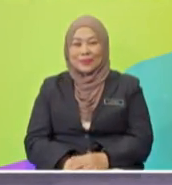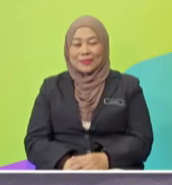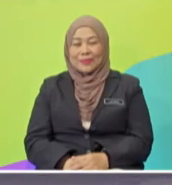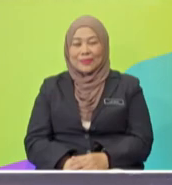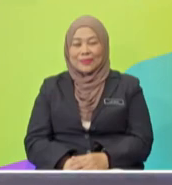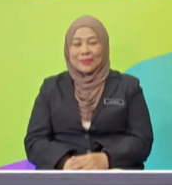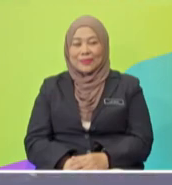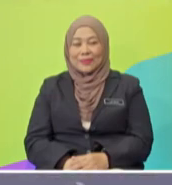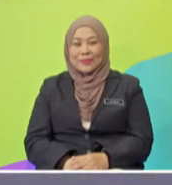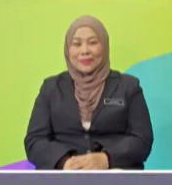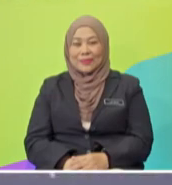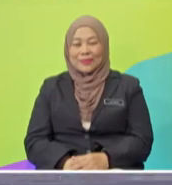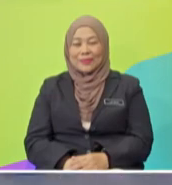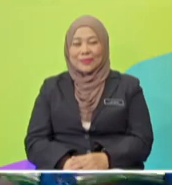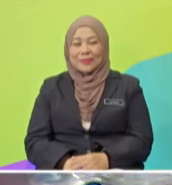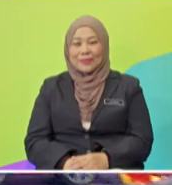have?